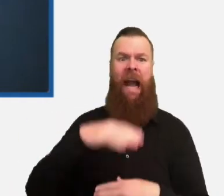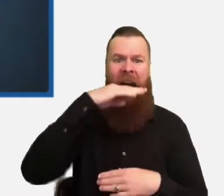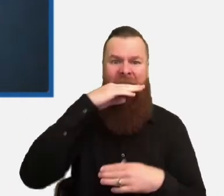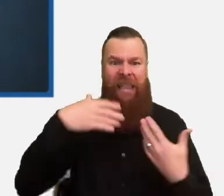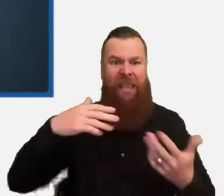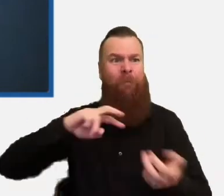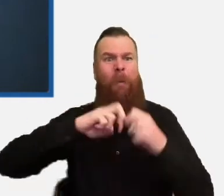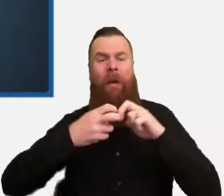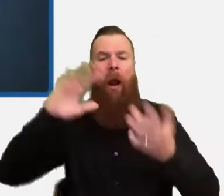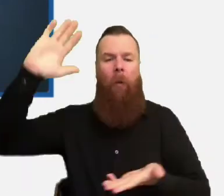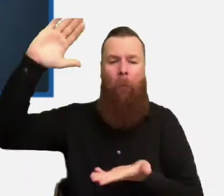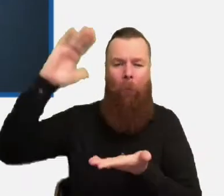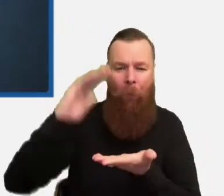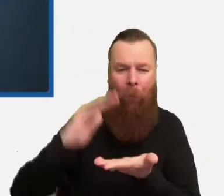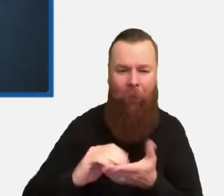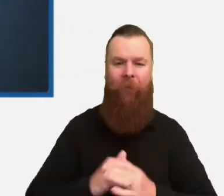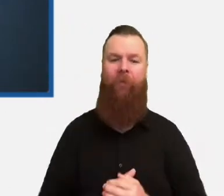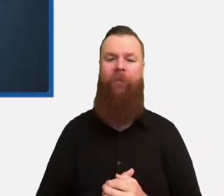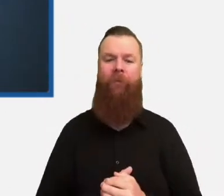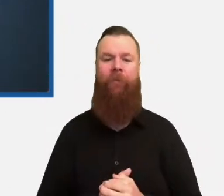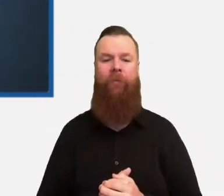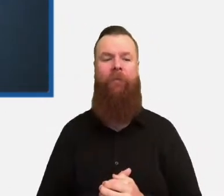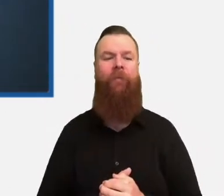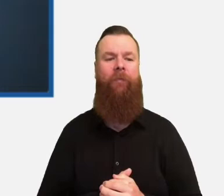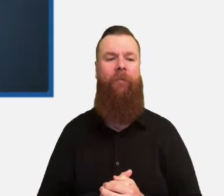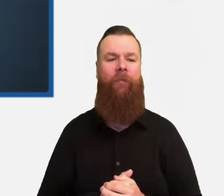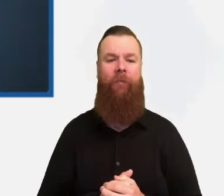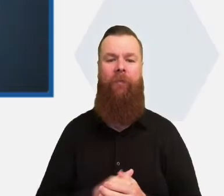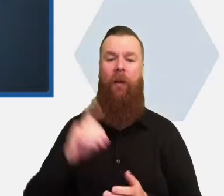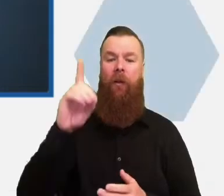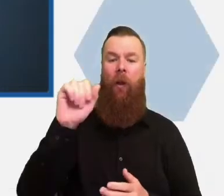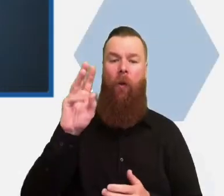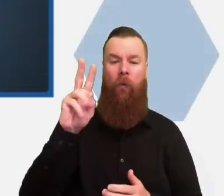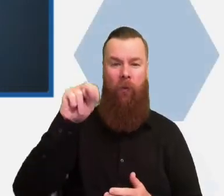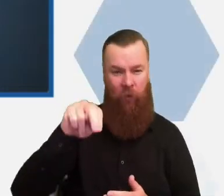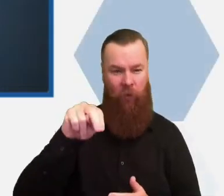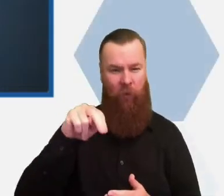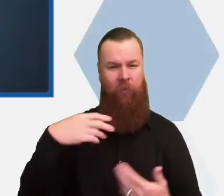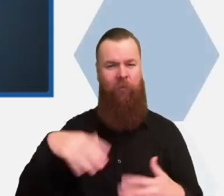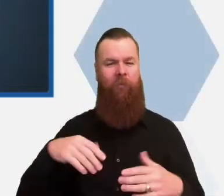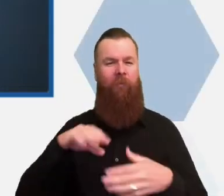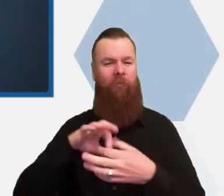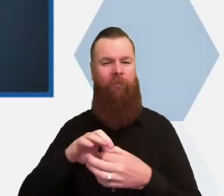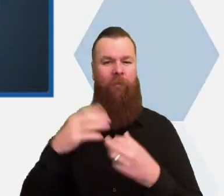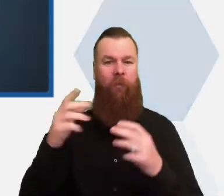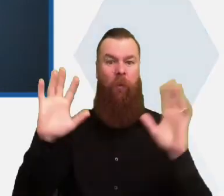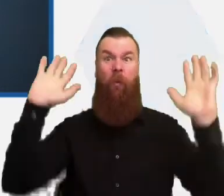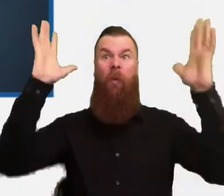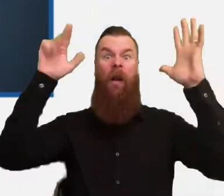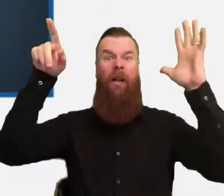Climate Resilience Specialist at the World Institute on Disability in the Disability Inclusive Emergency Preparedness,